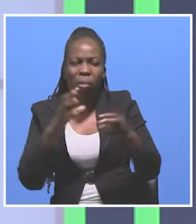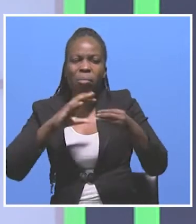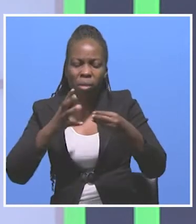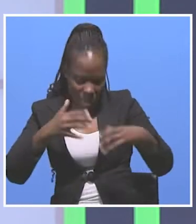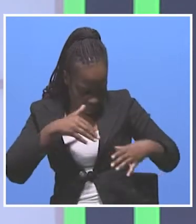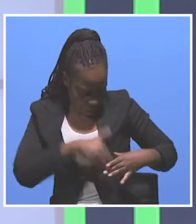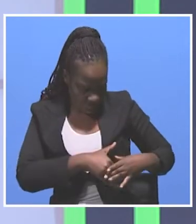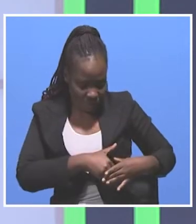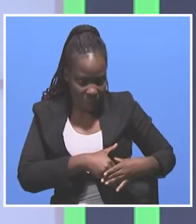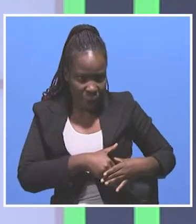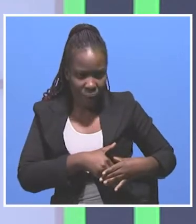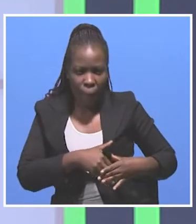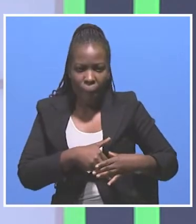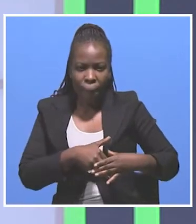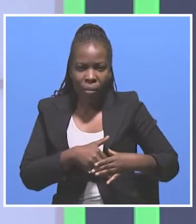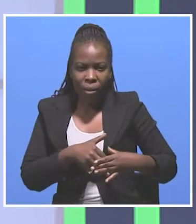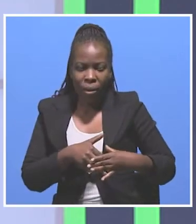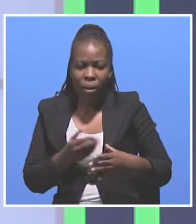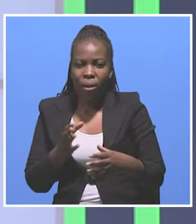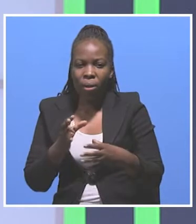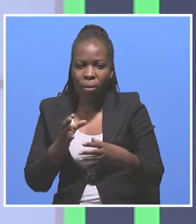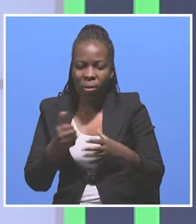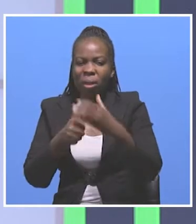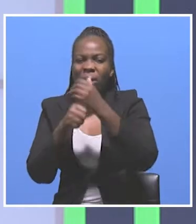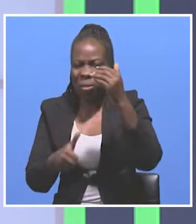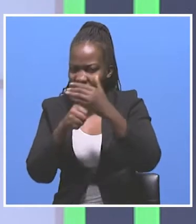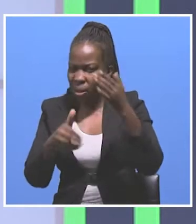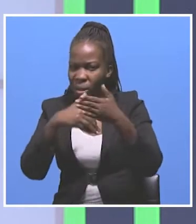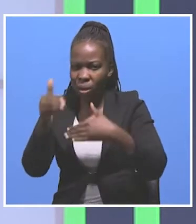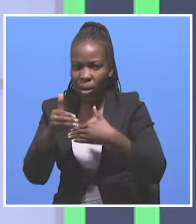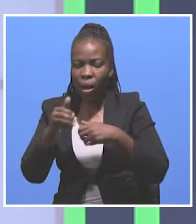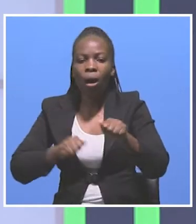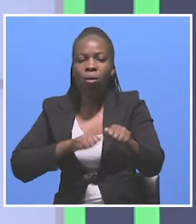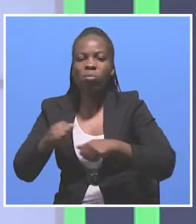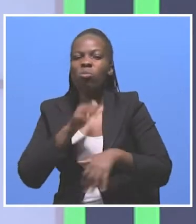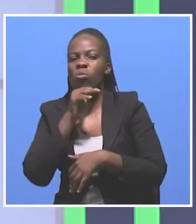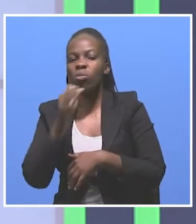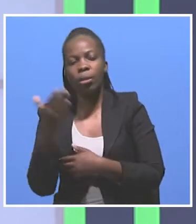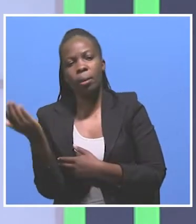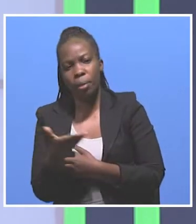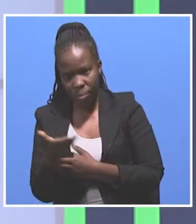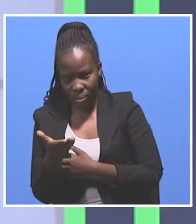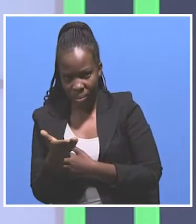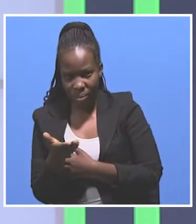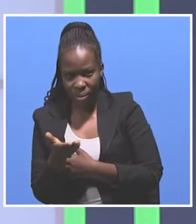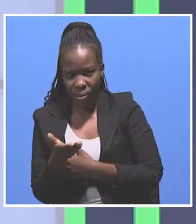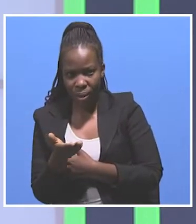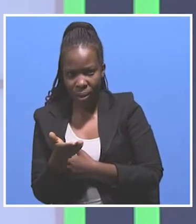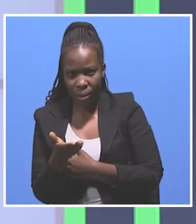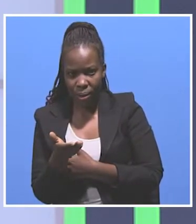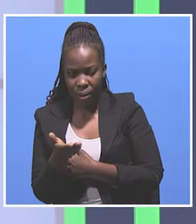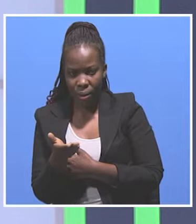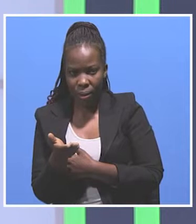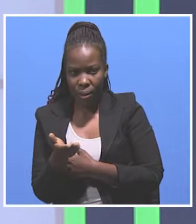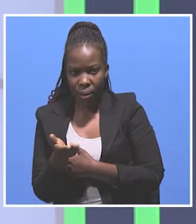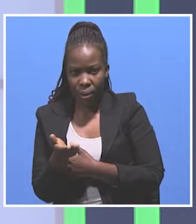urine is just coming out on its own without any control. So it's a very,